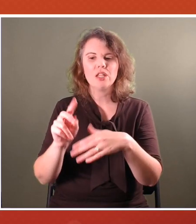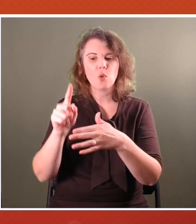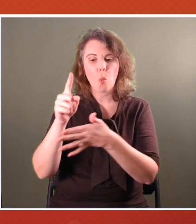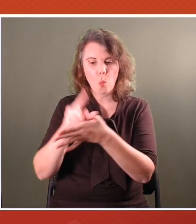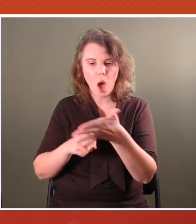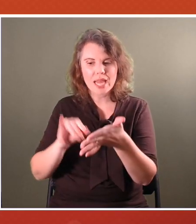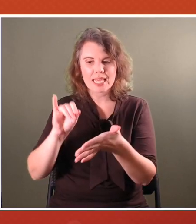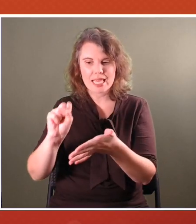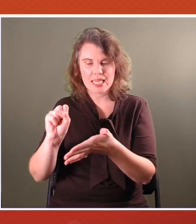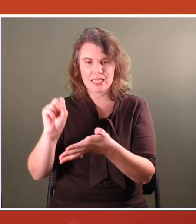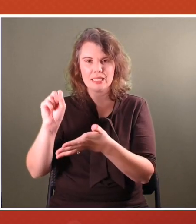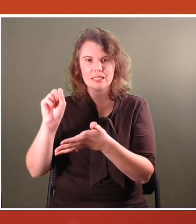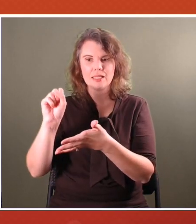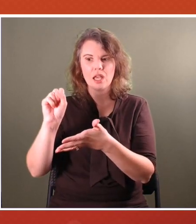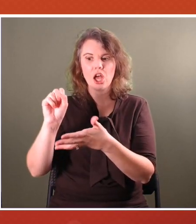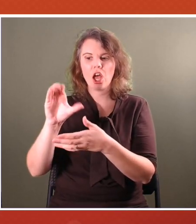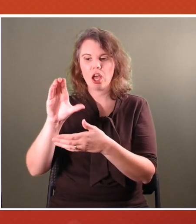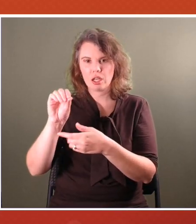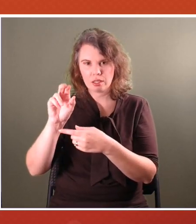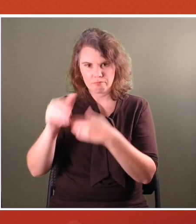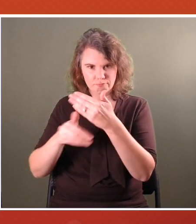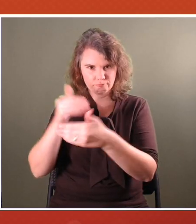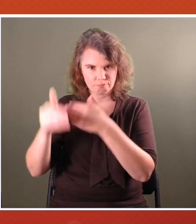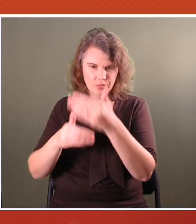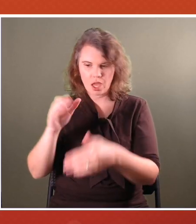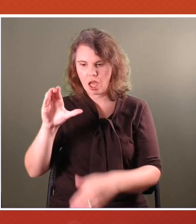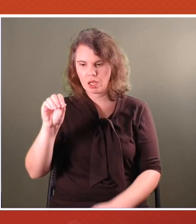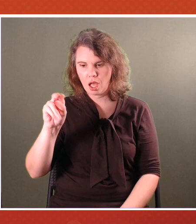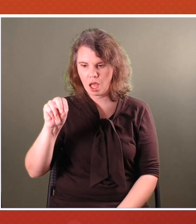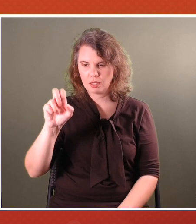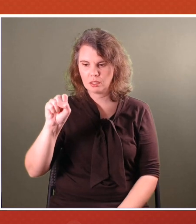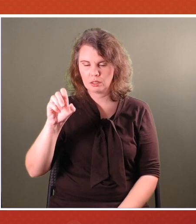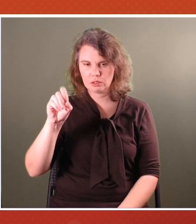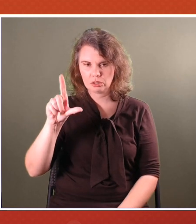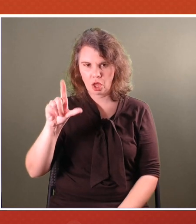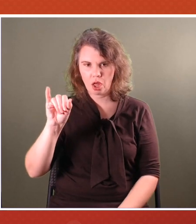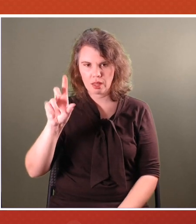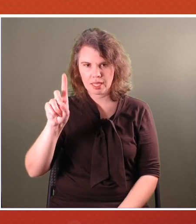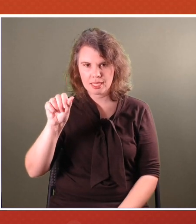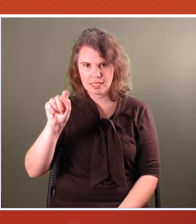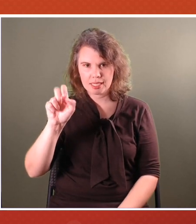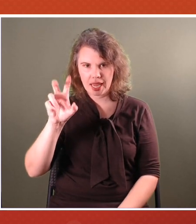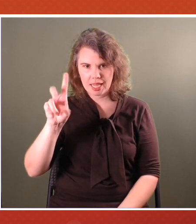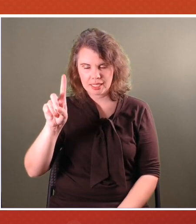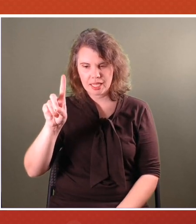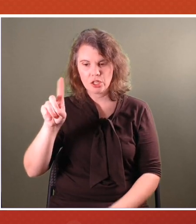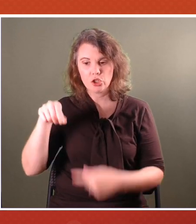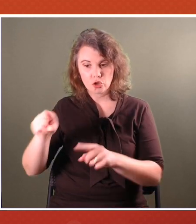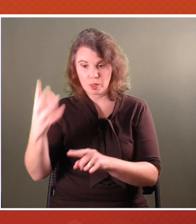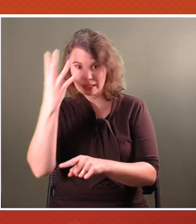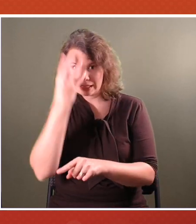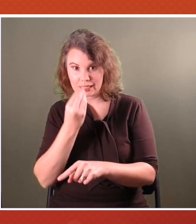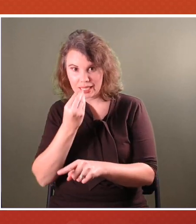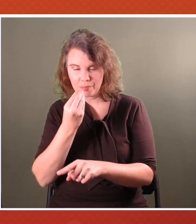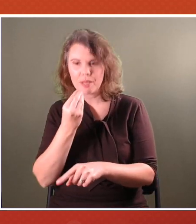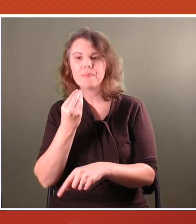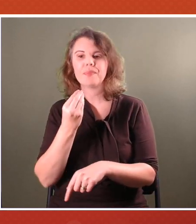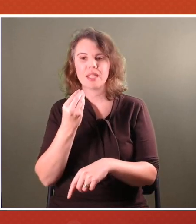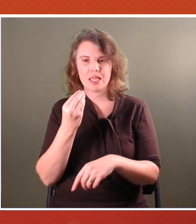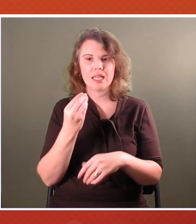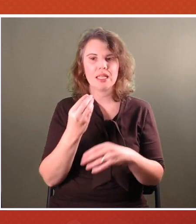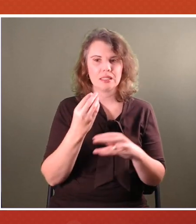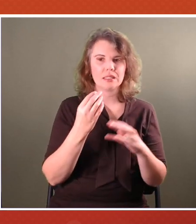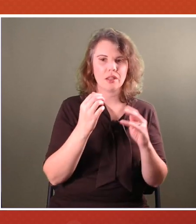is consolidated while you're asleep is the net potential learning on day one rather than